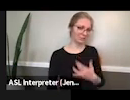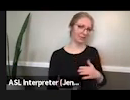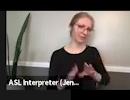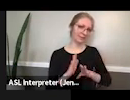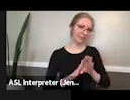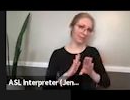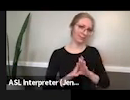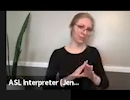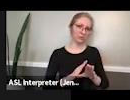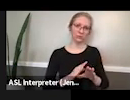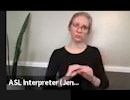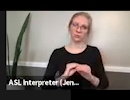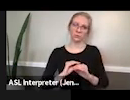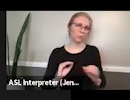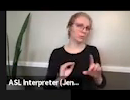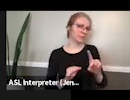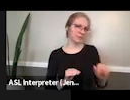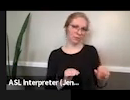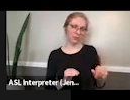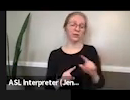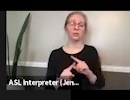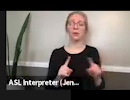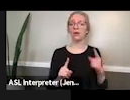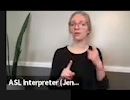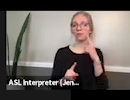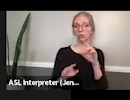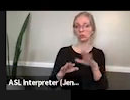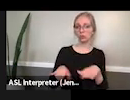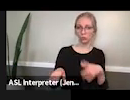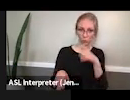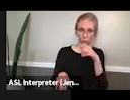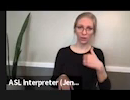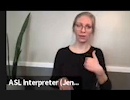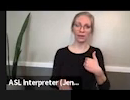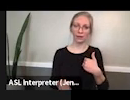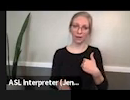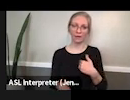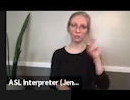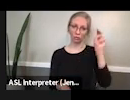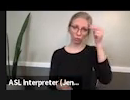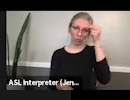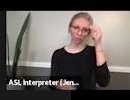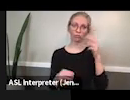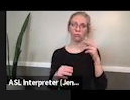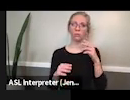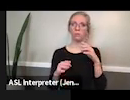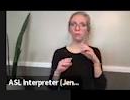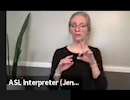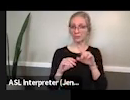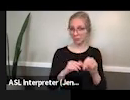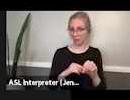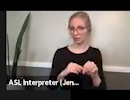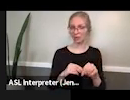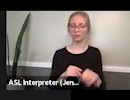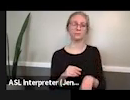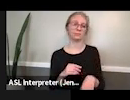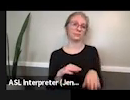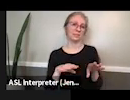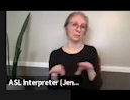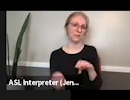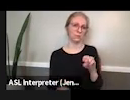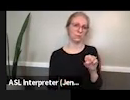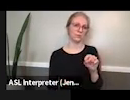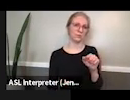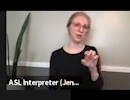don't have disability. But for children who experience neurological disability, behavior state can be a